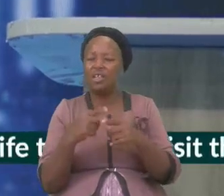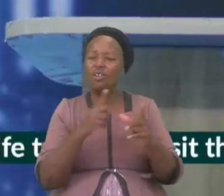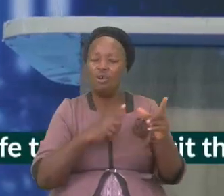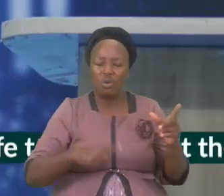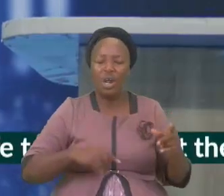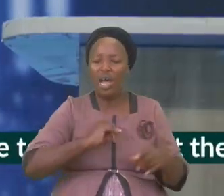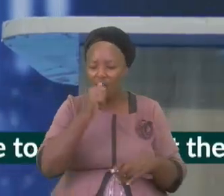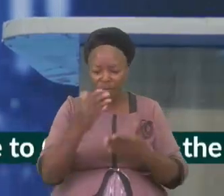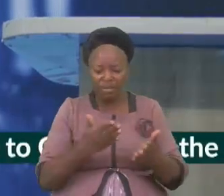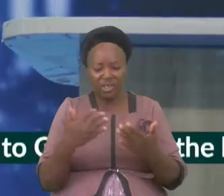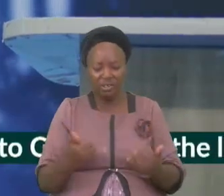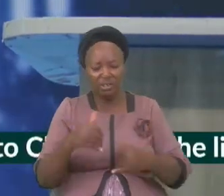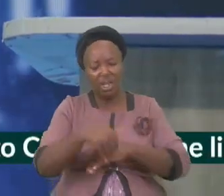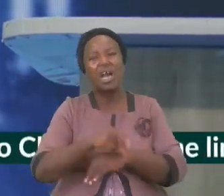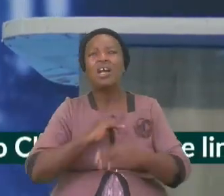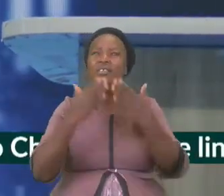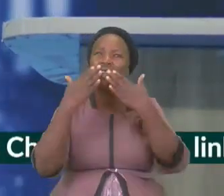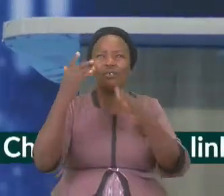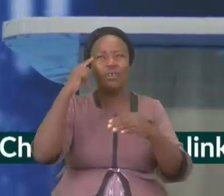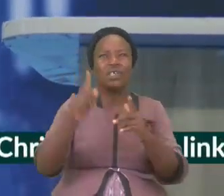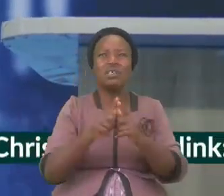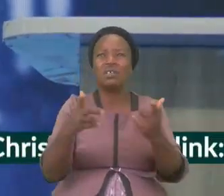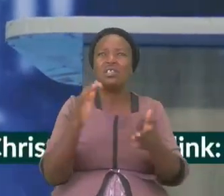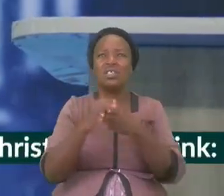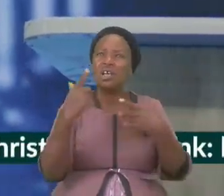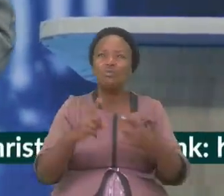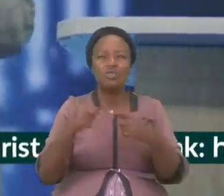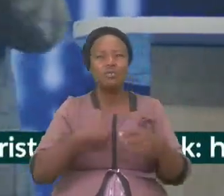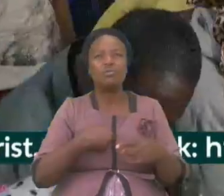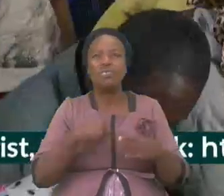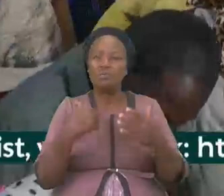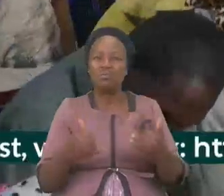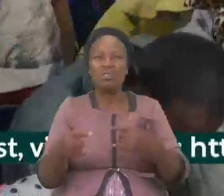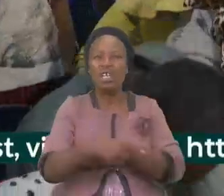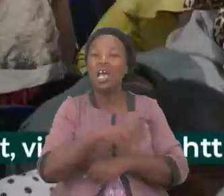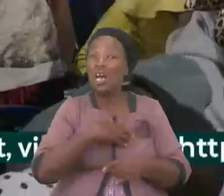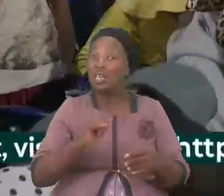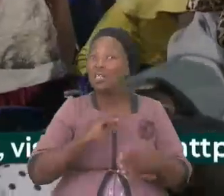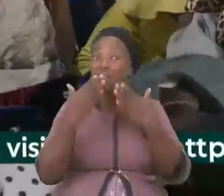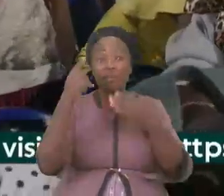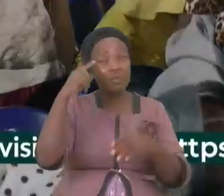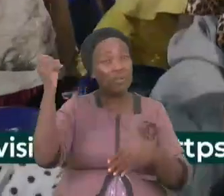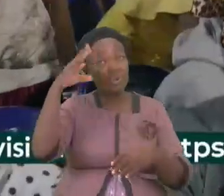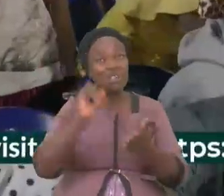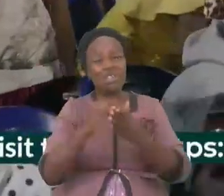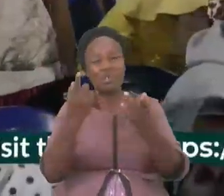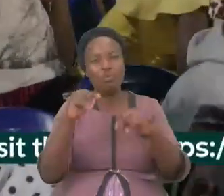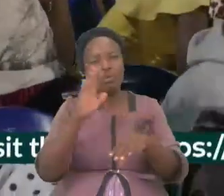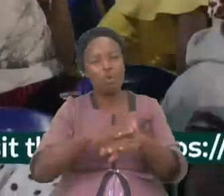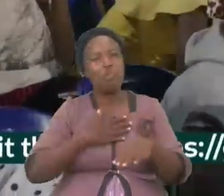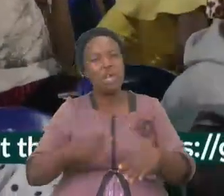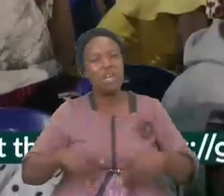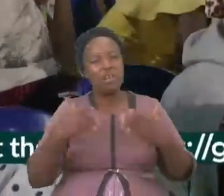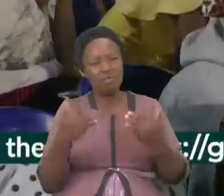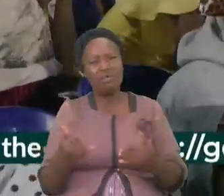I thank you for your grace happening to me today. I thank you for lifting me up from that humiliation, and